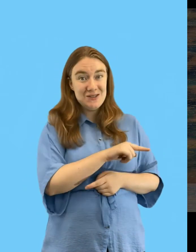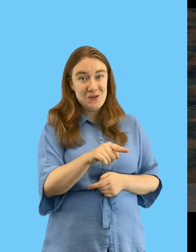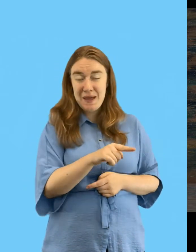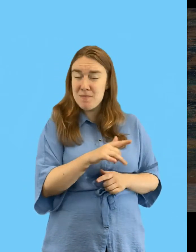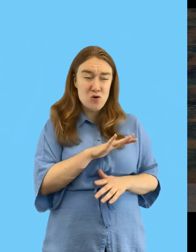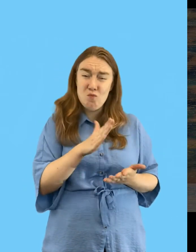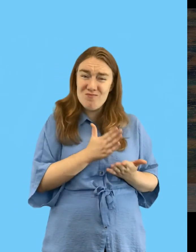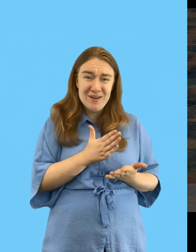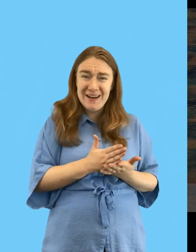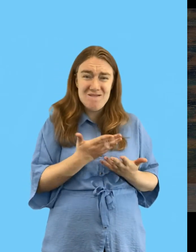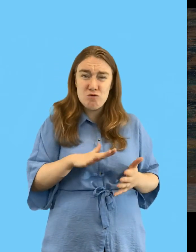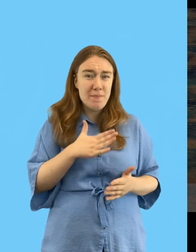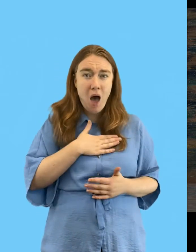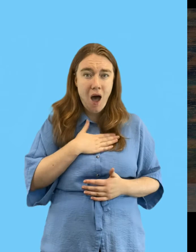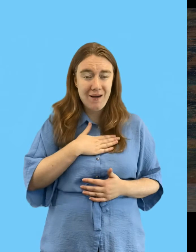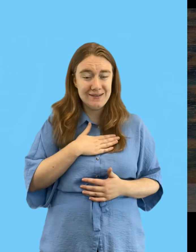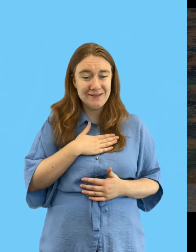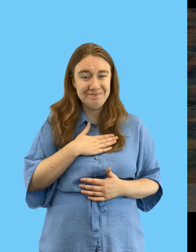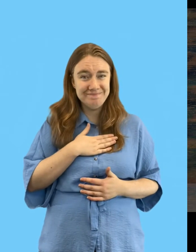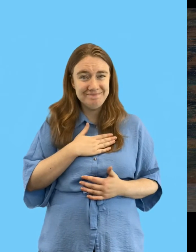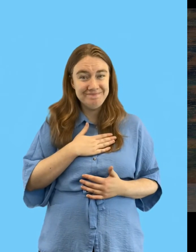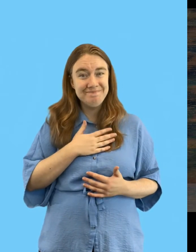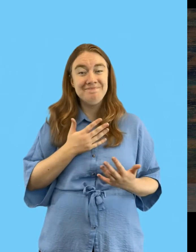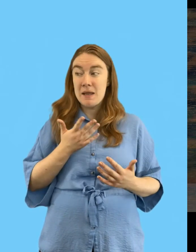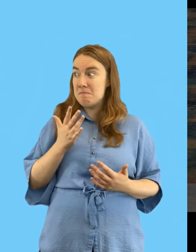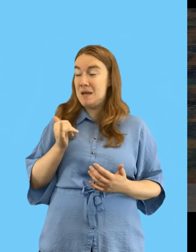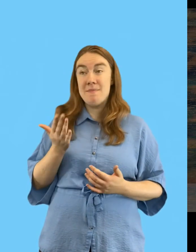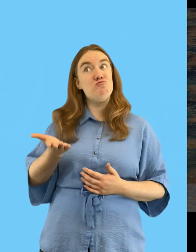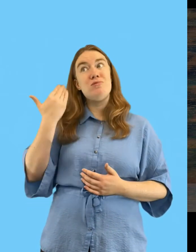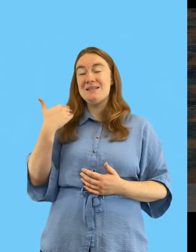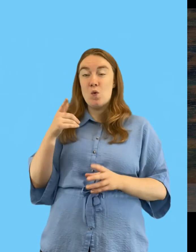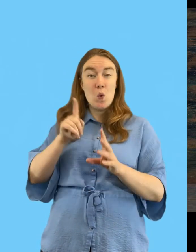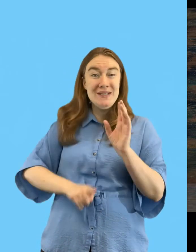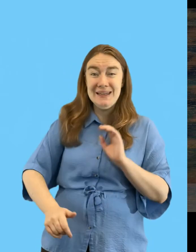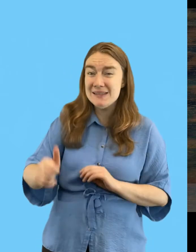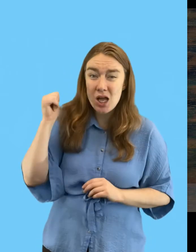truly, not from the heart. Maybe recently, maybe years ago.